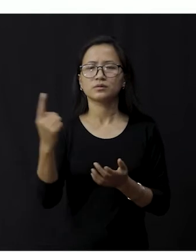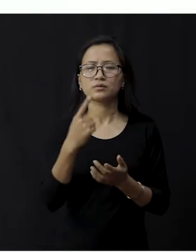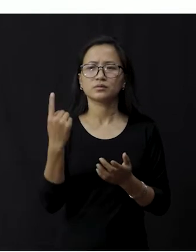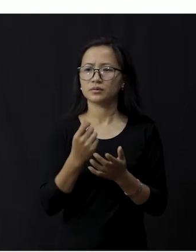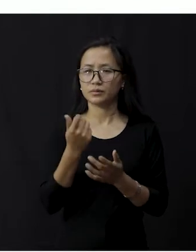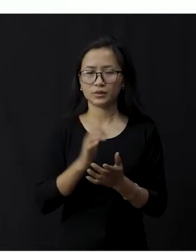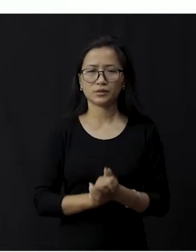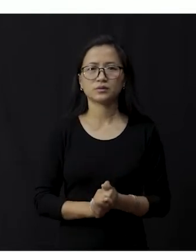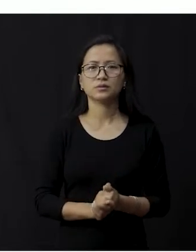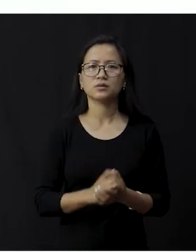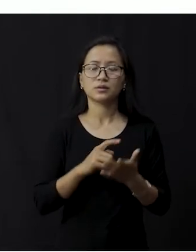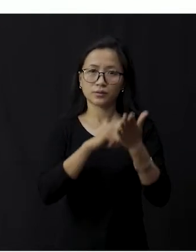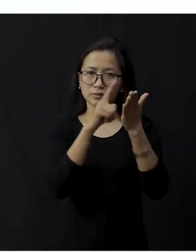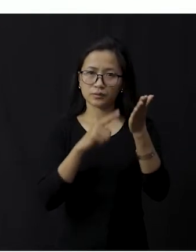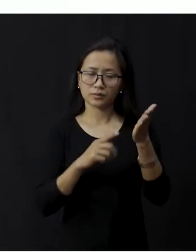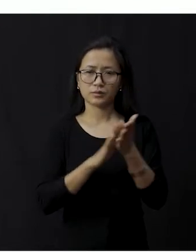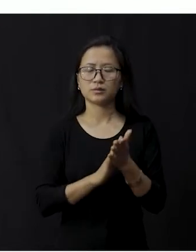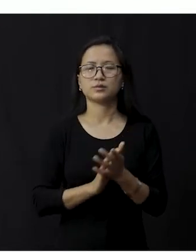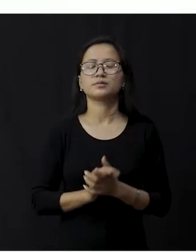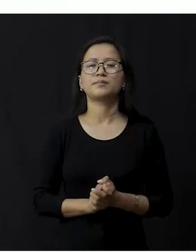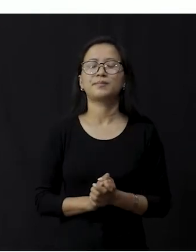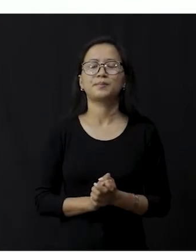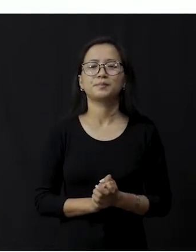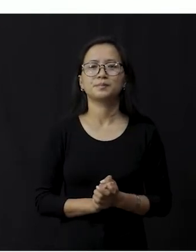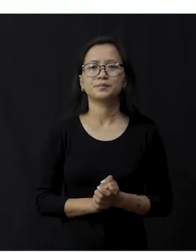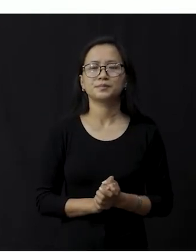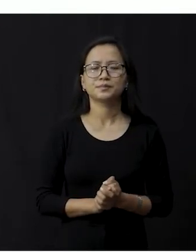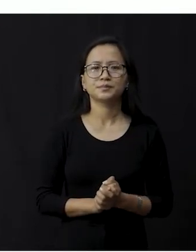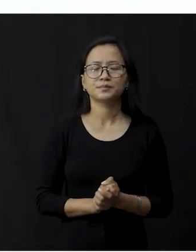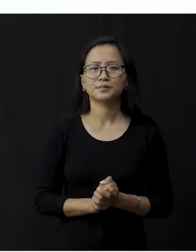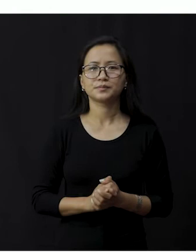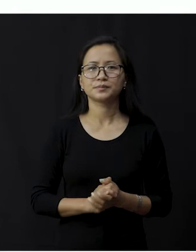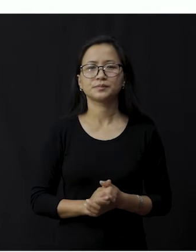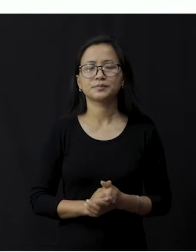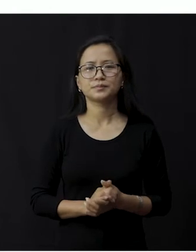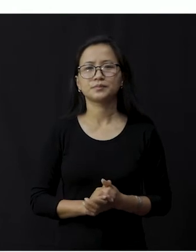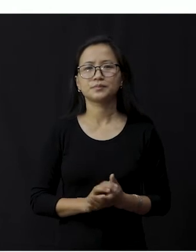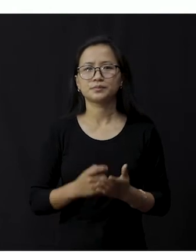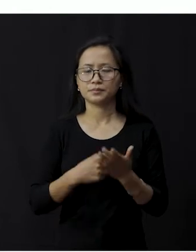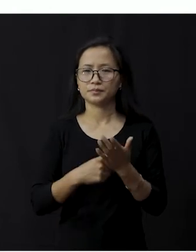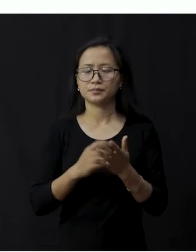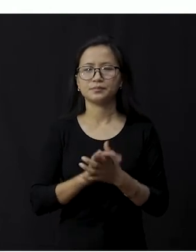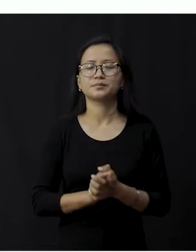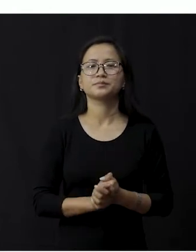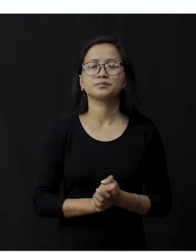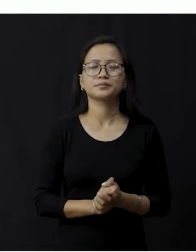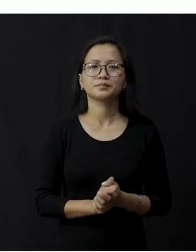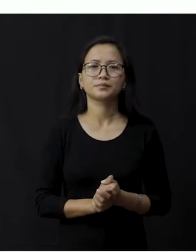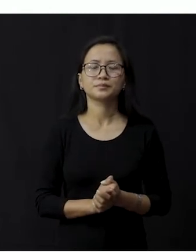currency of India is rupee. Okay, the national currency of India is rupee.